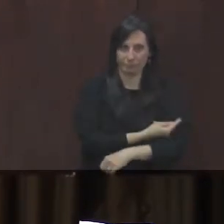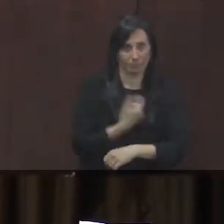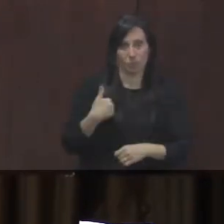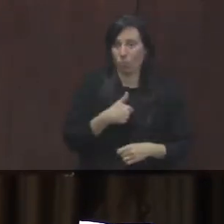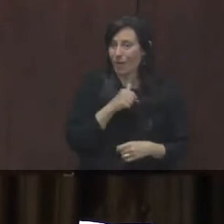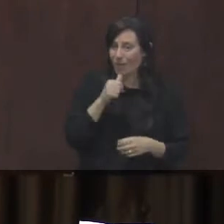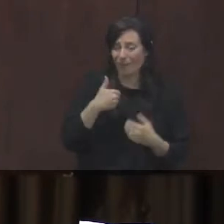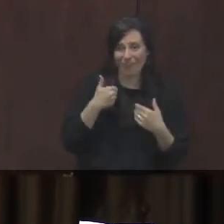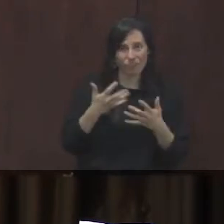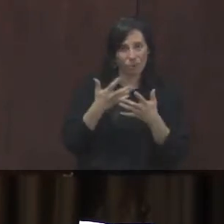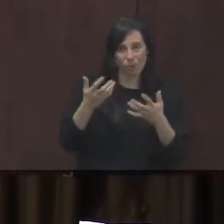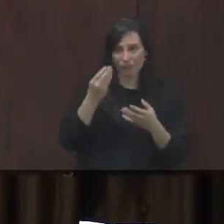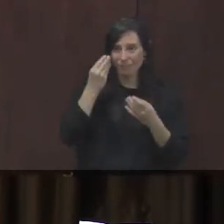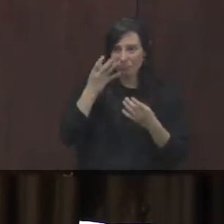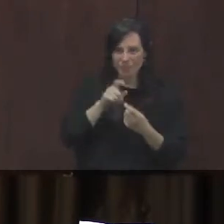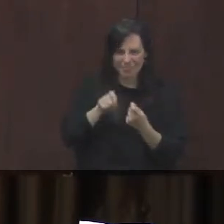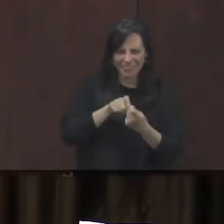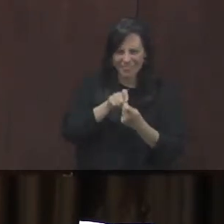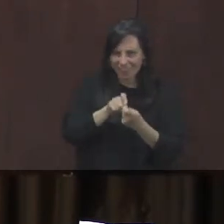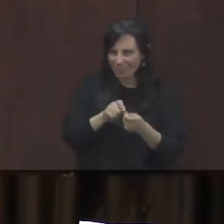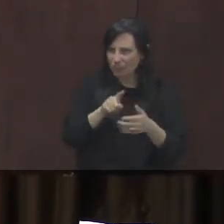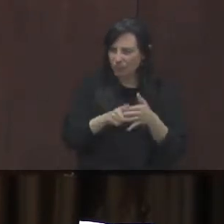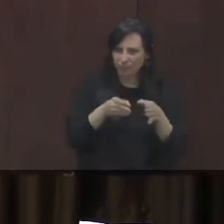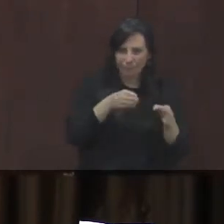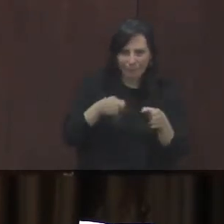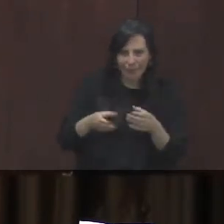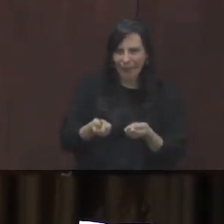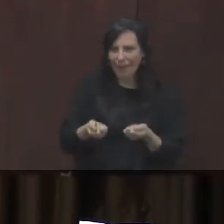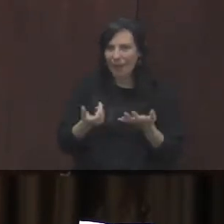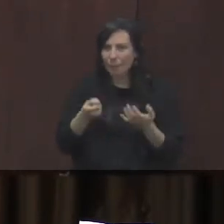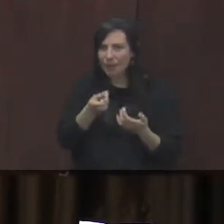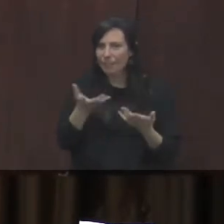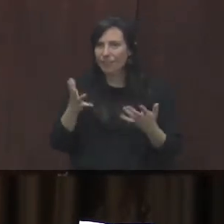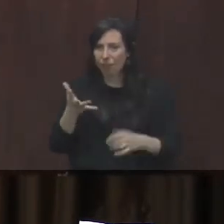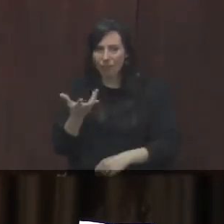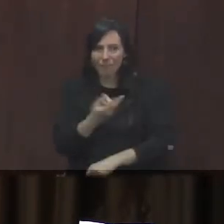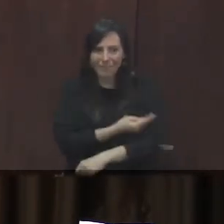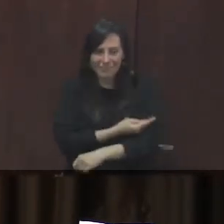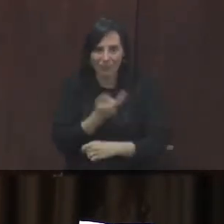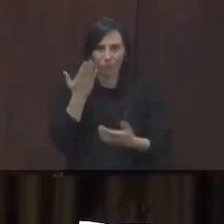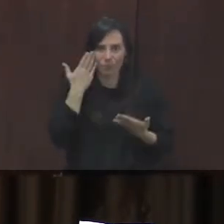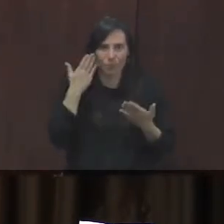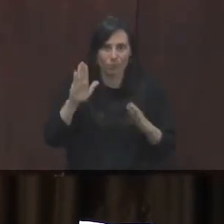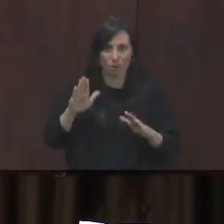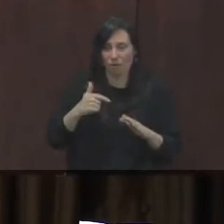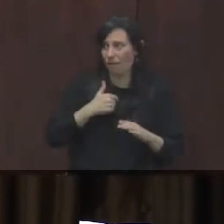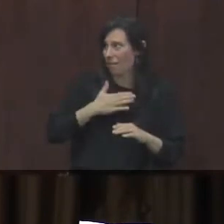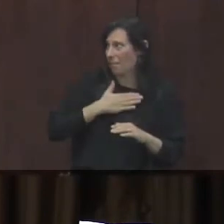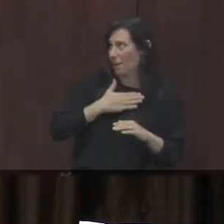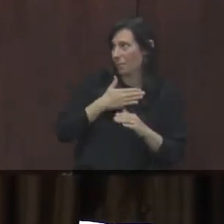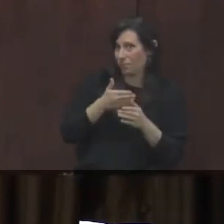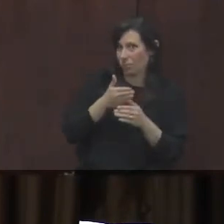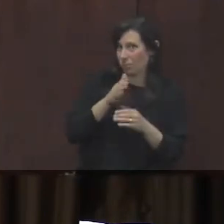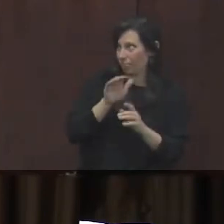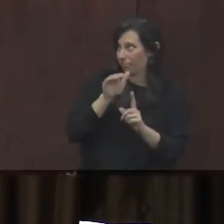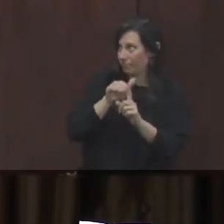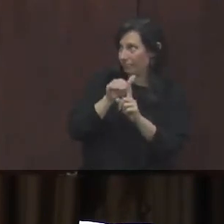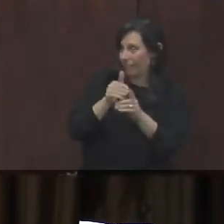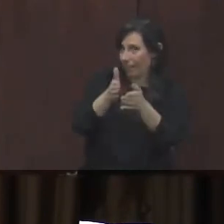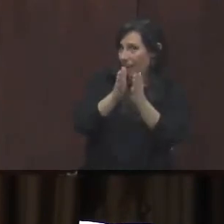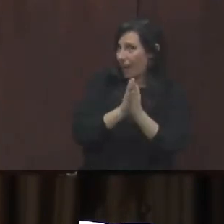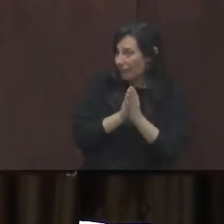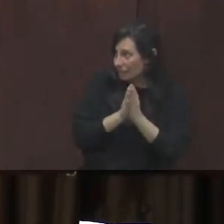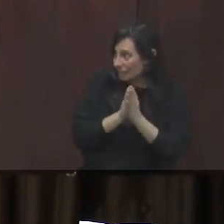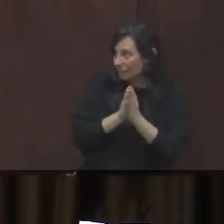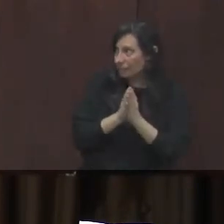about what that looks like as far as like how many they've done, but I'll be happy to reach out and see if I can get some of that information for you